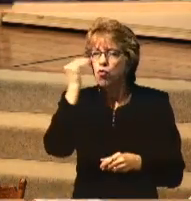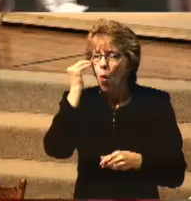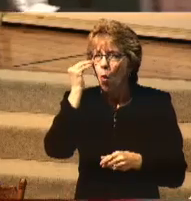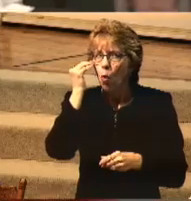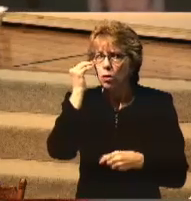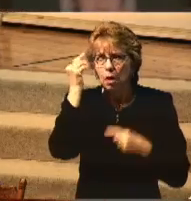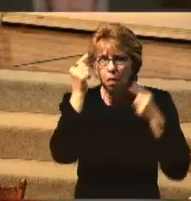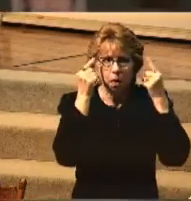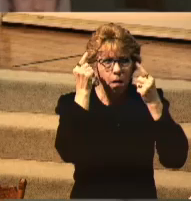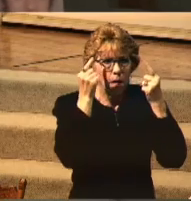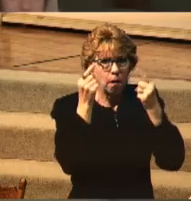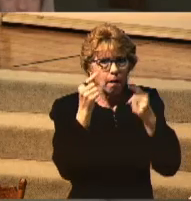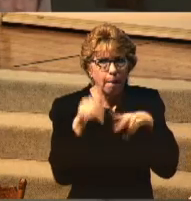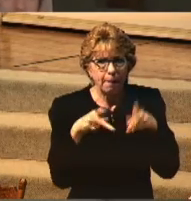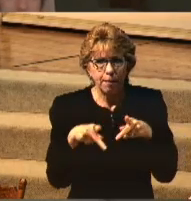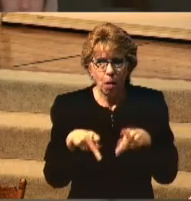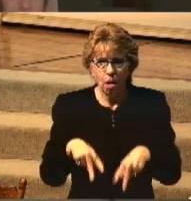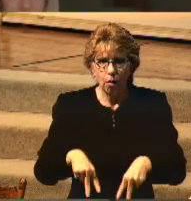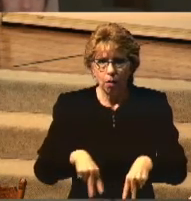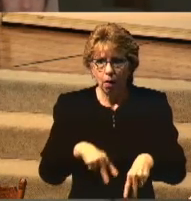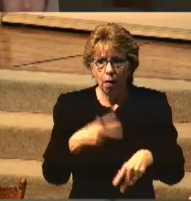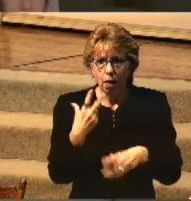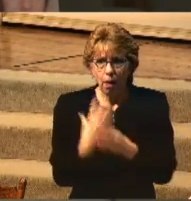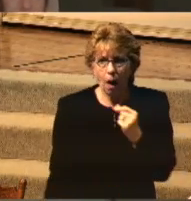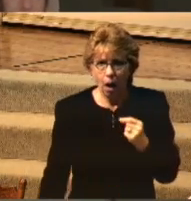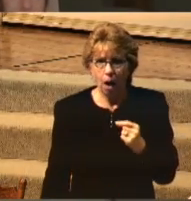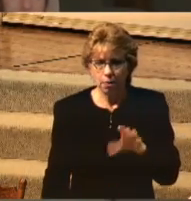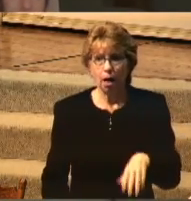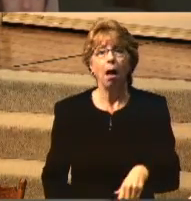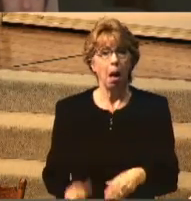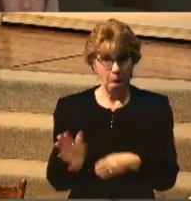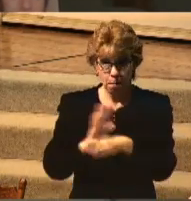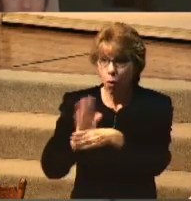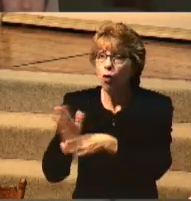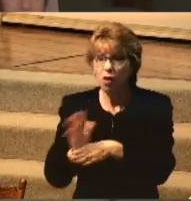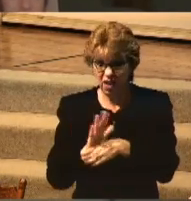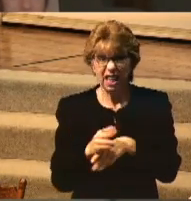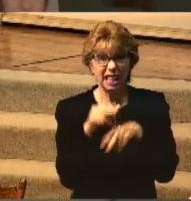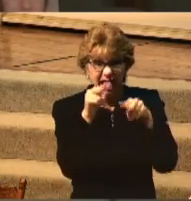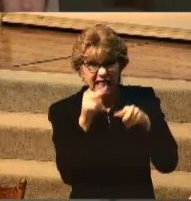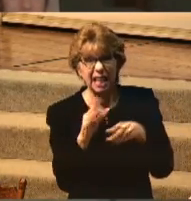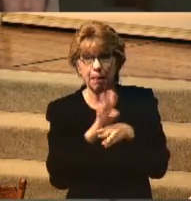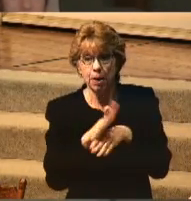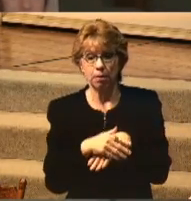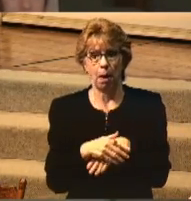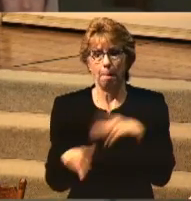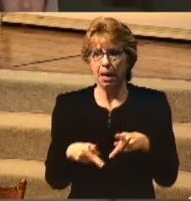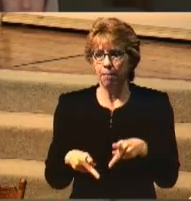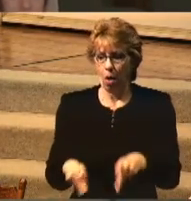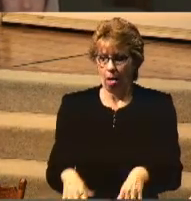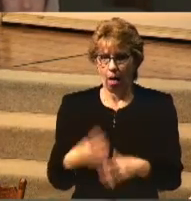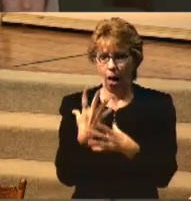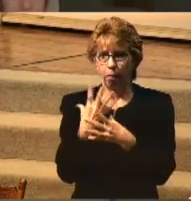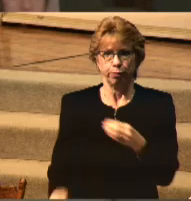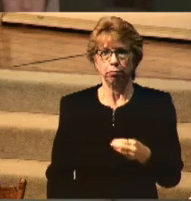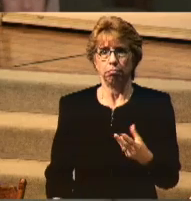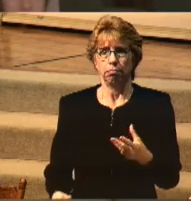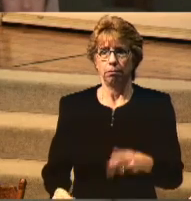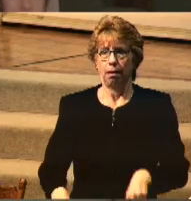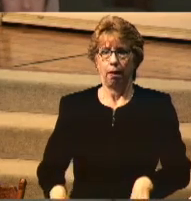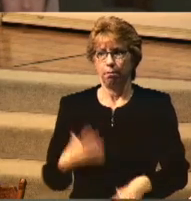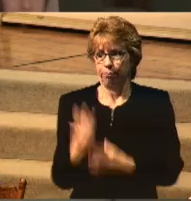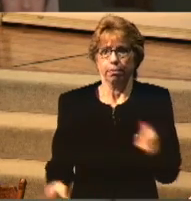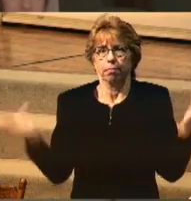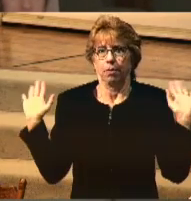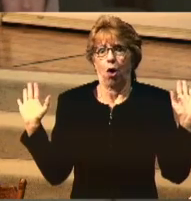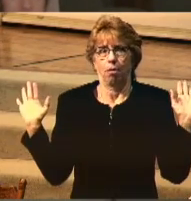people vanishing. They've made movies about it. People just vanishing into thin air, just people just